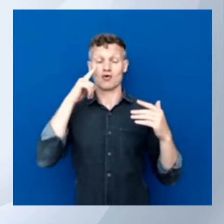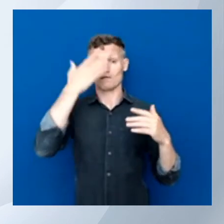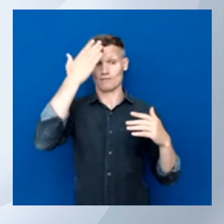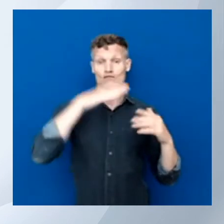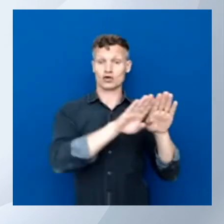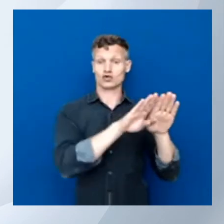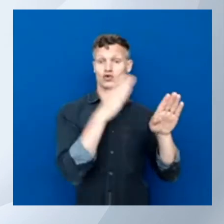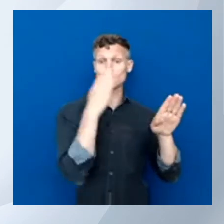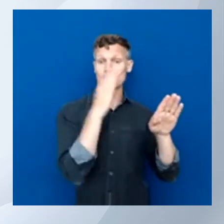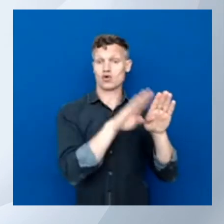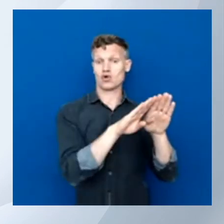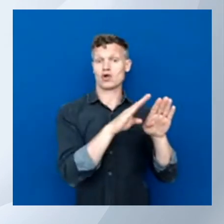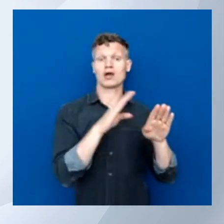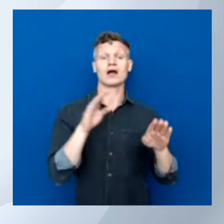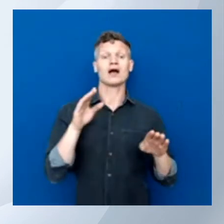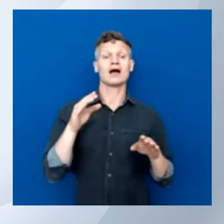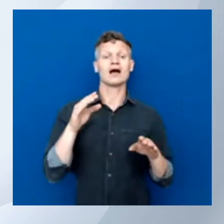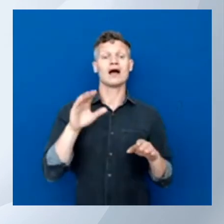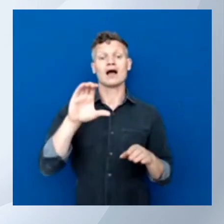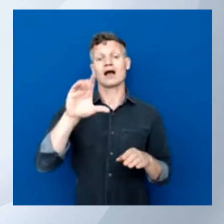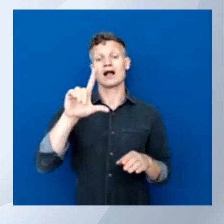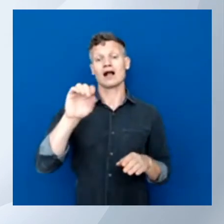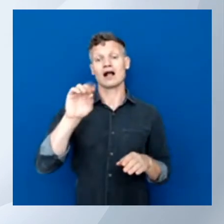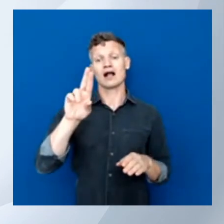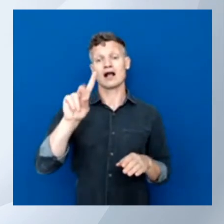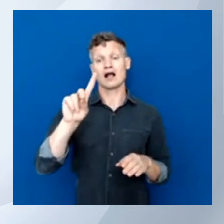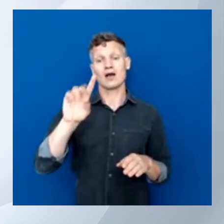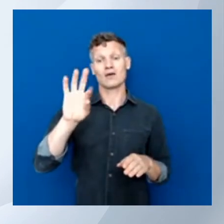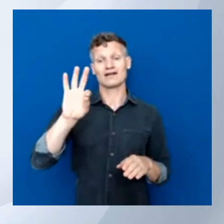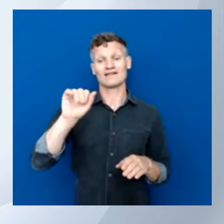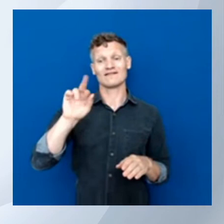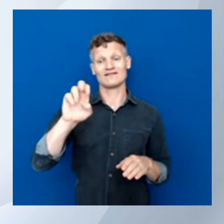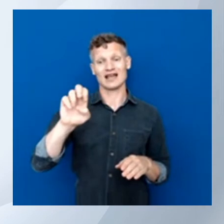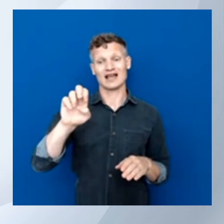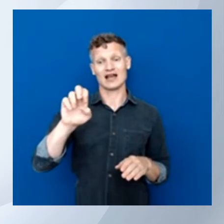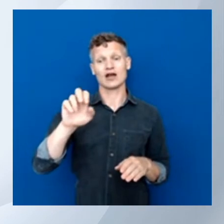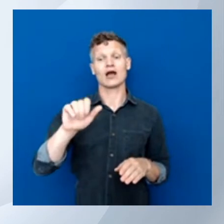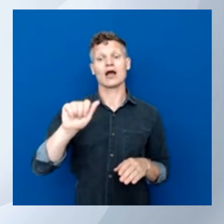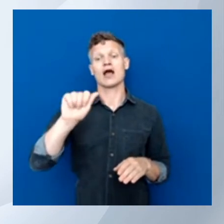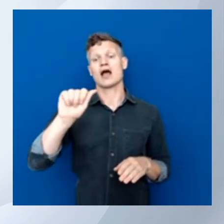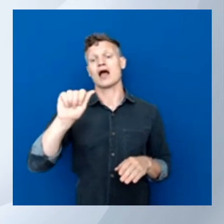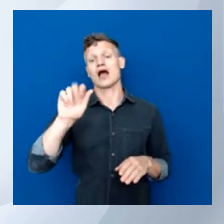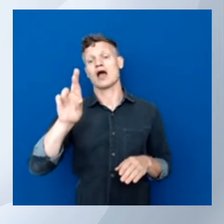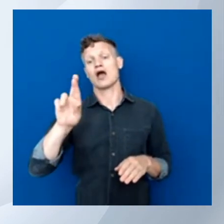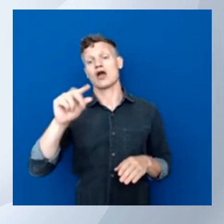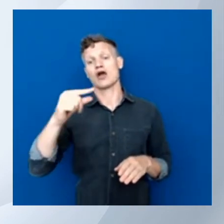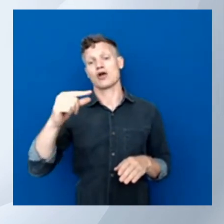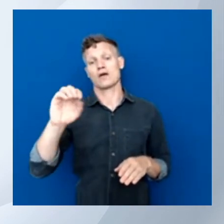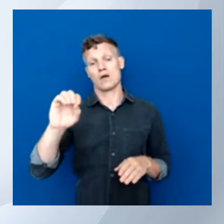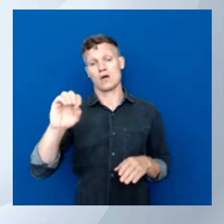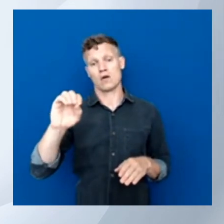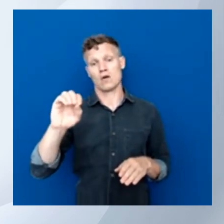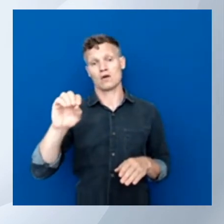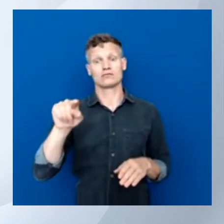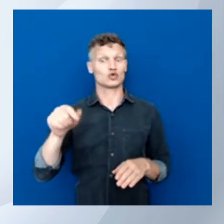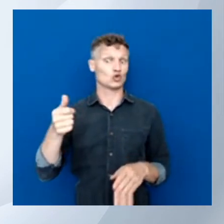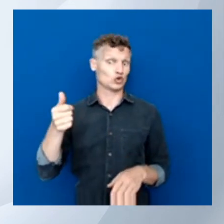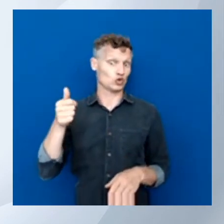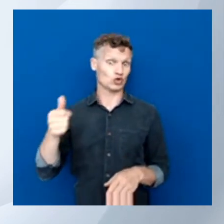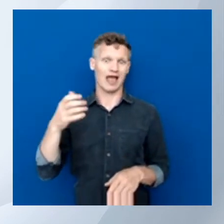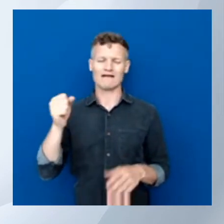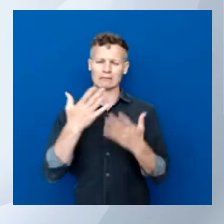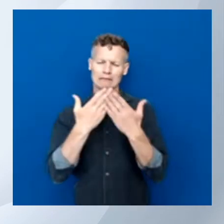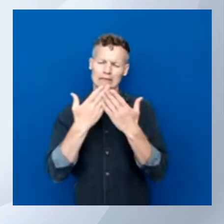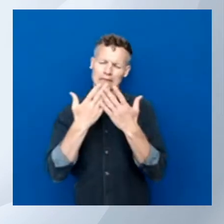has got on almost any of these companies is they have a huge number of network locations, so they can